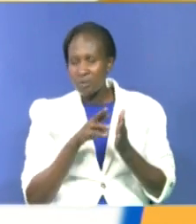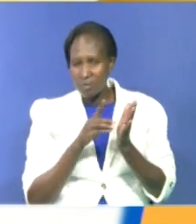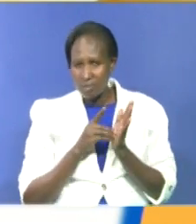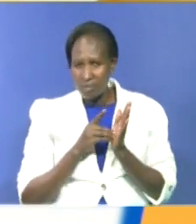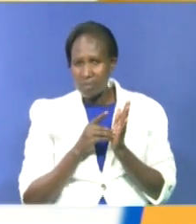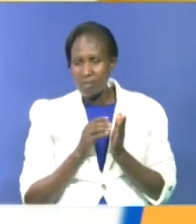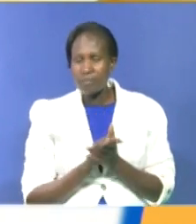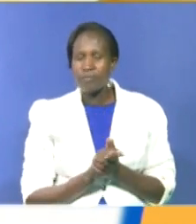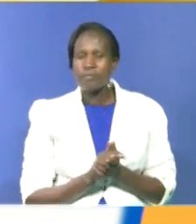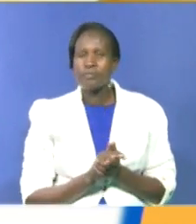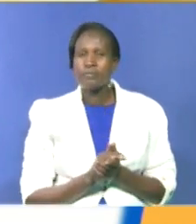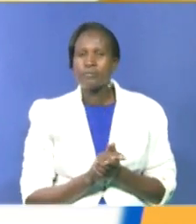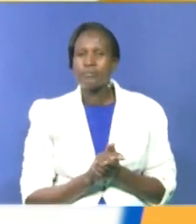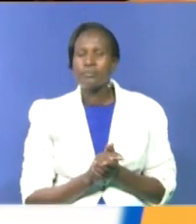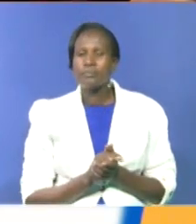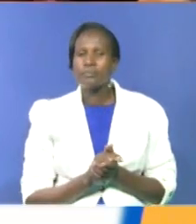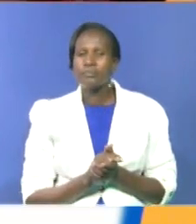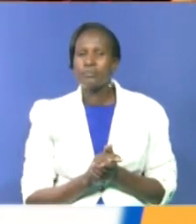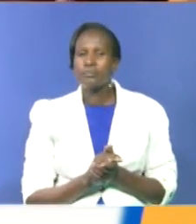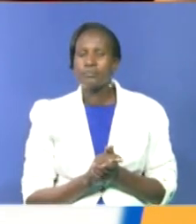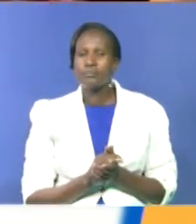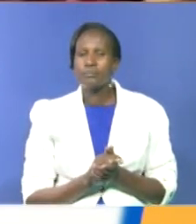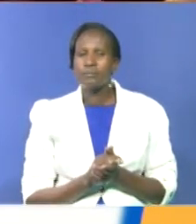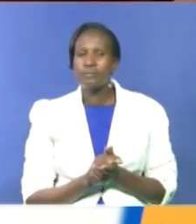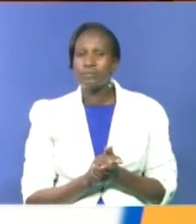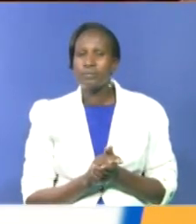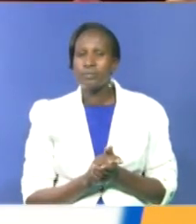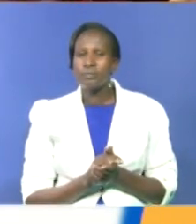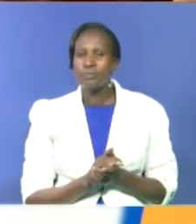got to get to the bottom of this matter and sort it out. Ina Eli Luseno, MBC Weekendi.